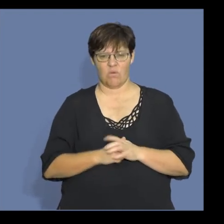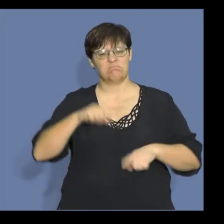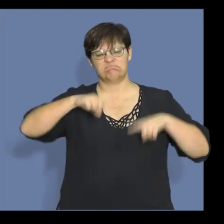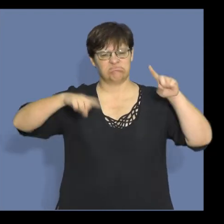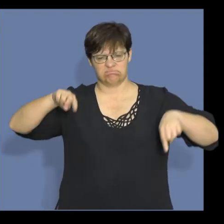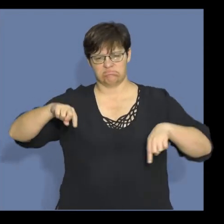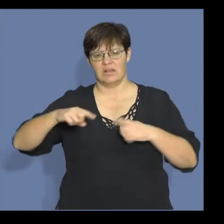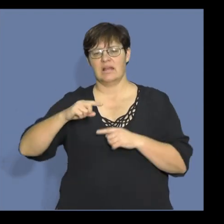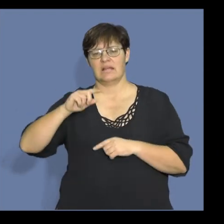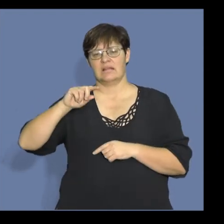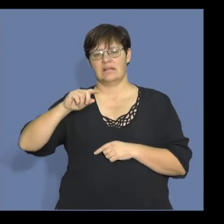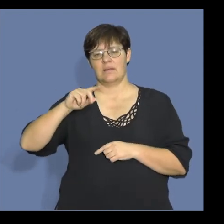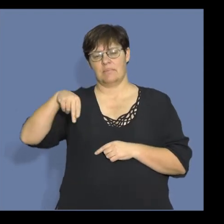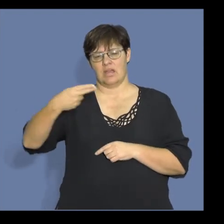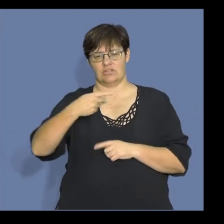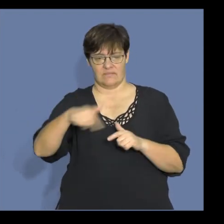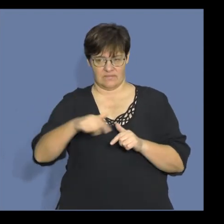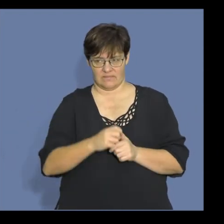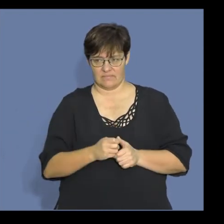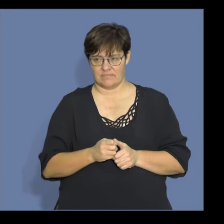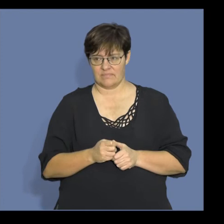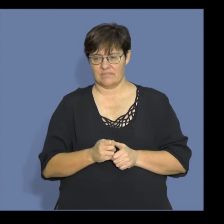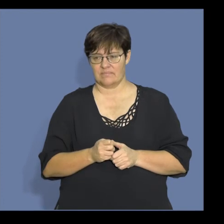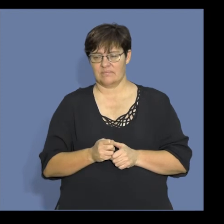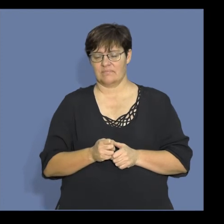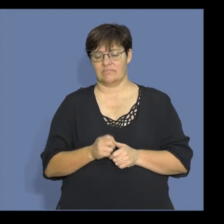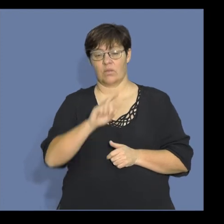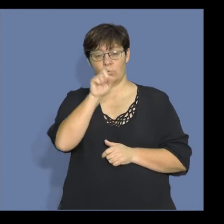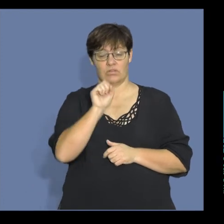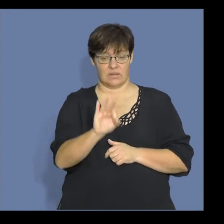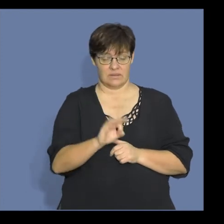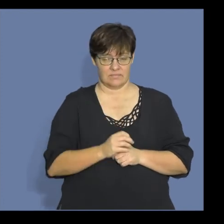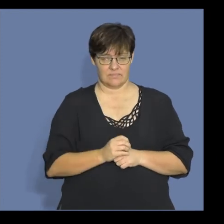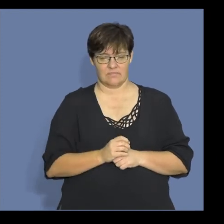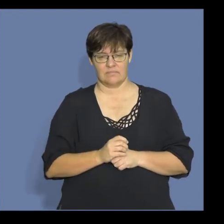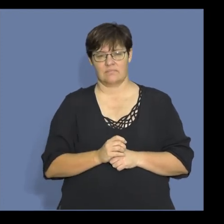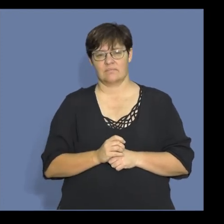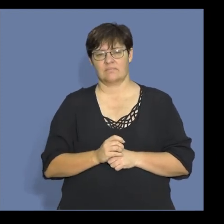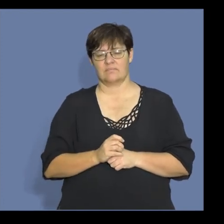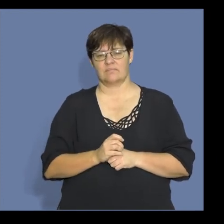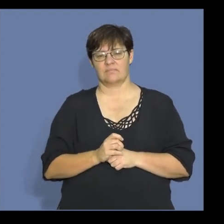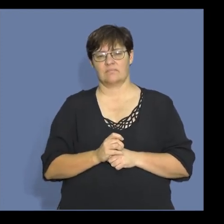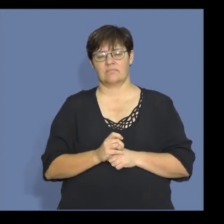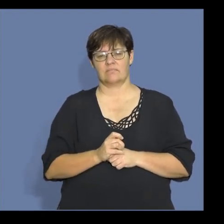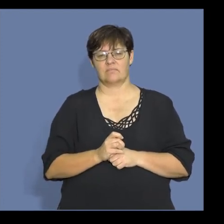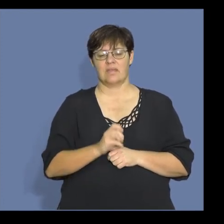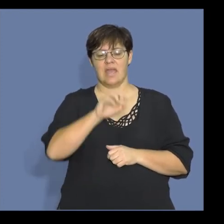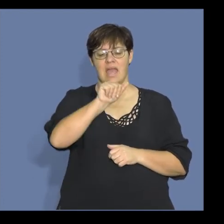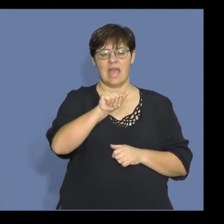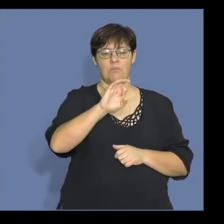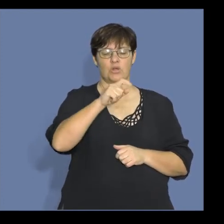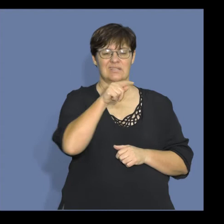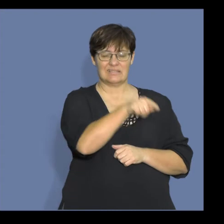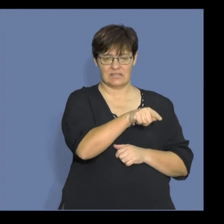the different pH levels. Let's move on to question 3. State to which